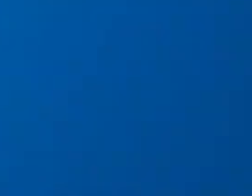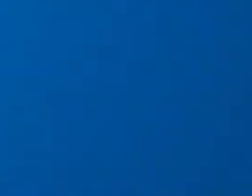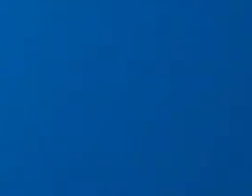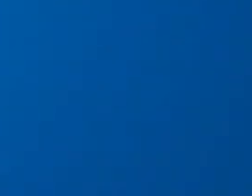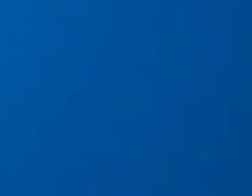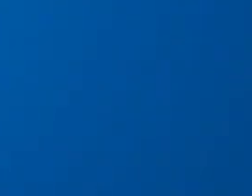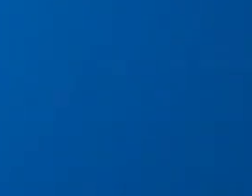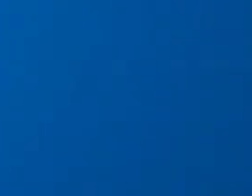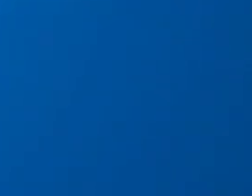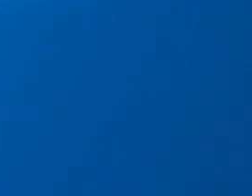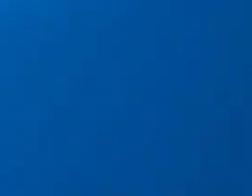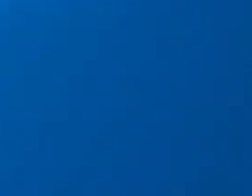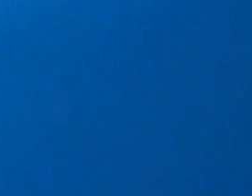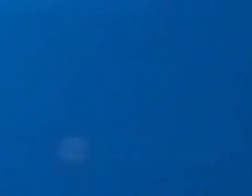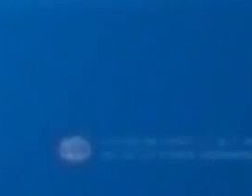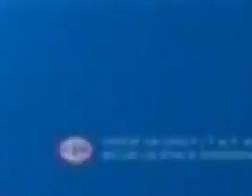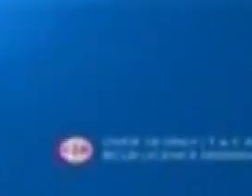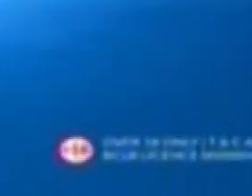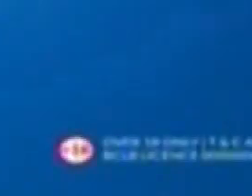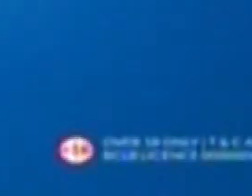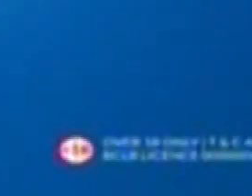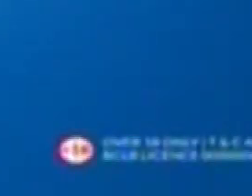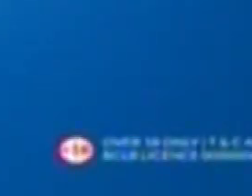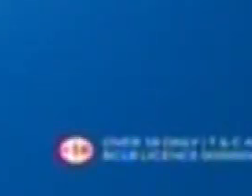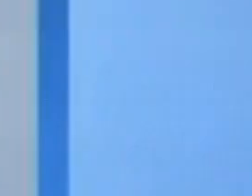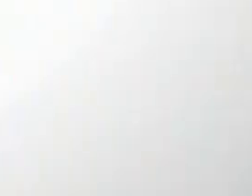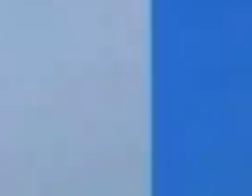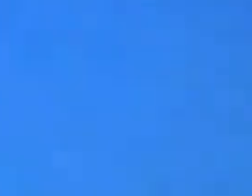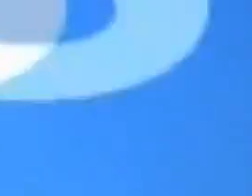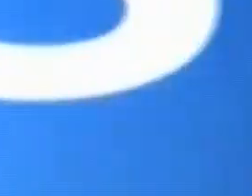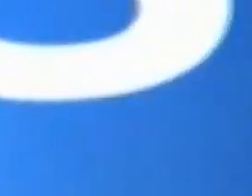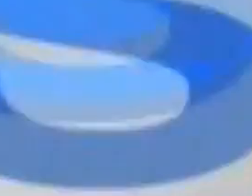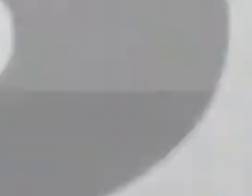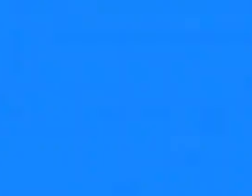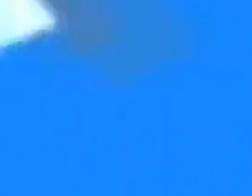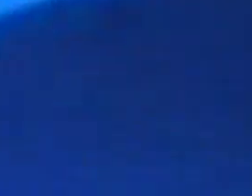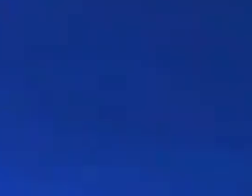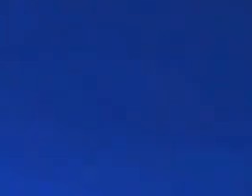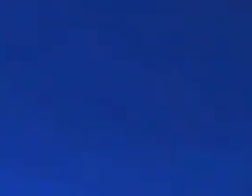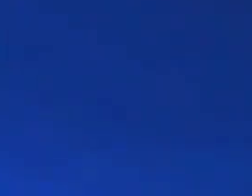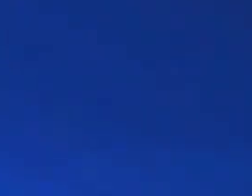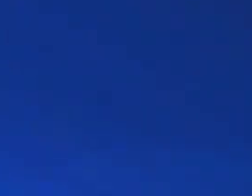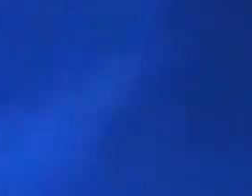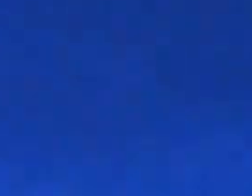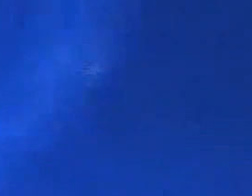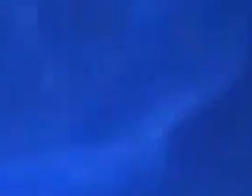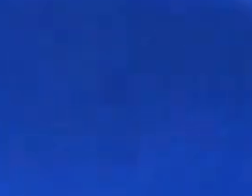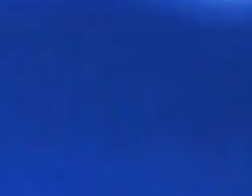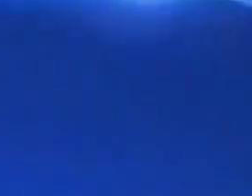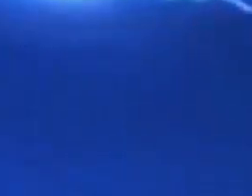too. Betting on you. I'm betting on you. This is KTN News.